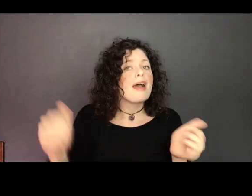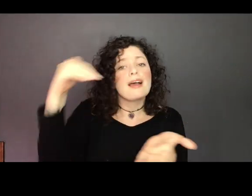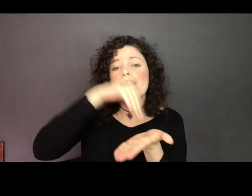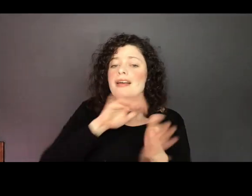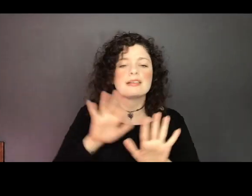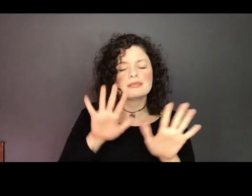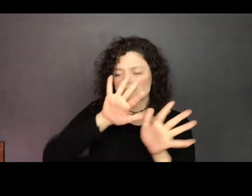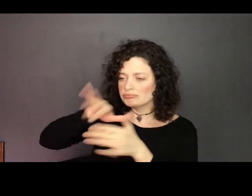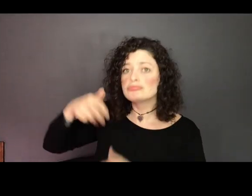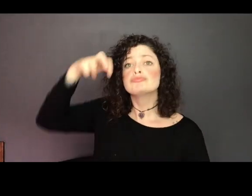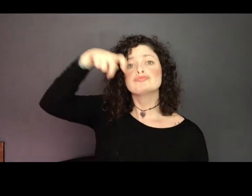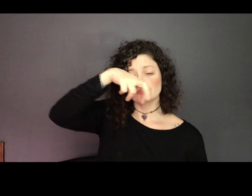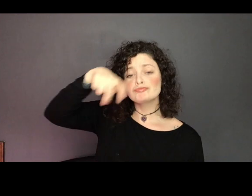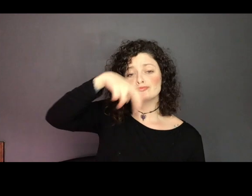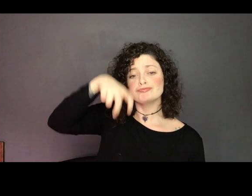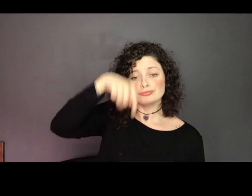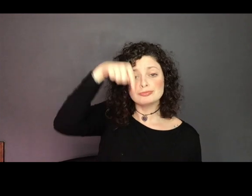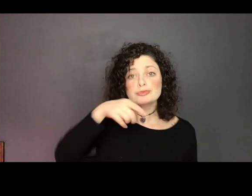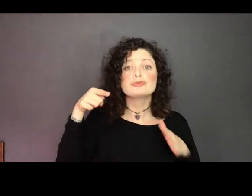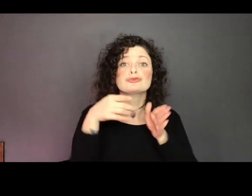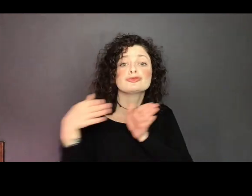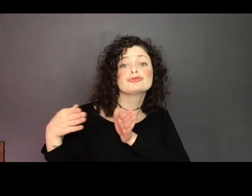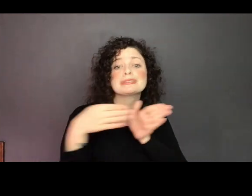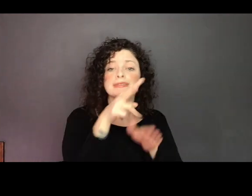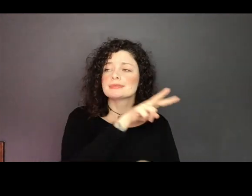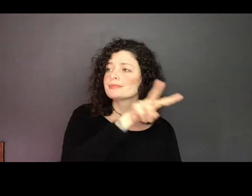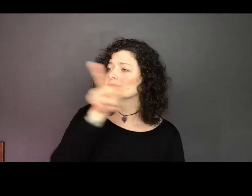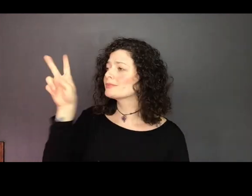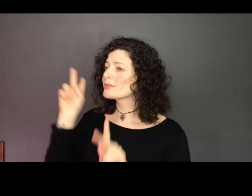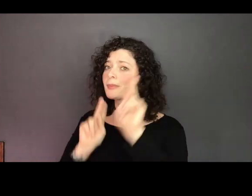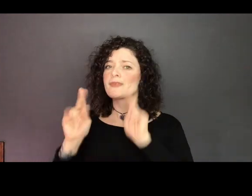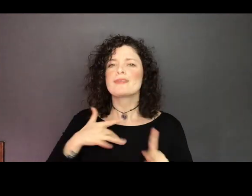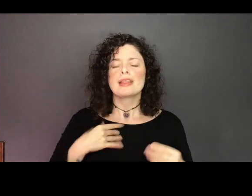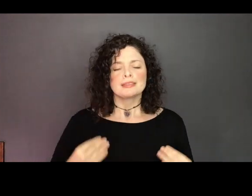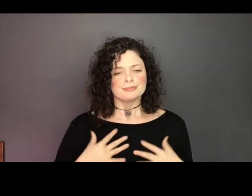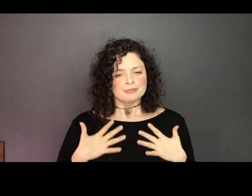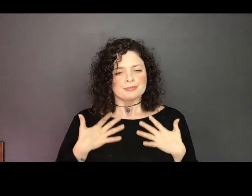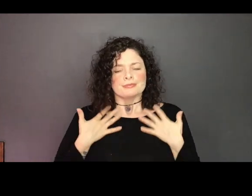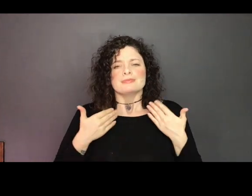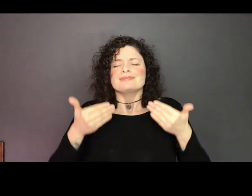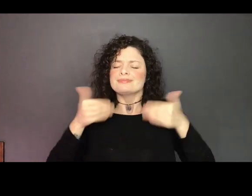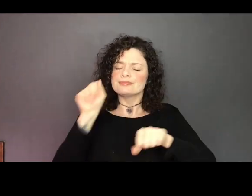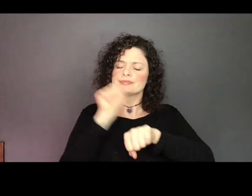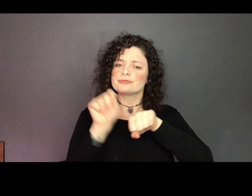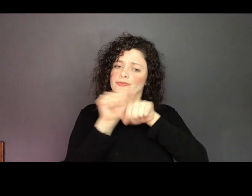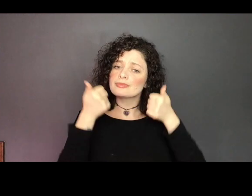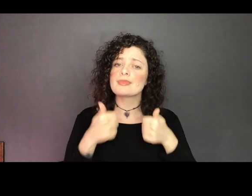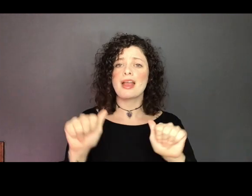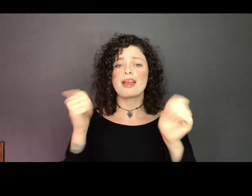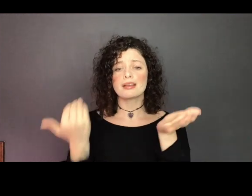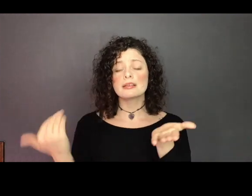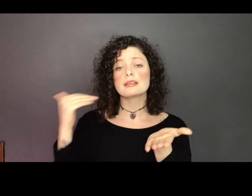try again. Use the stairs, walk to the street, see the people, feel the heat, and apply yourself